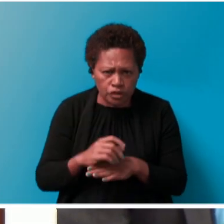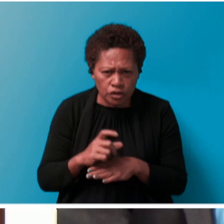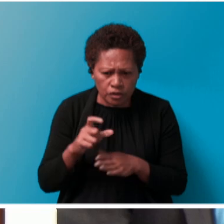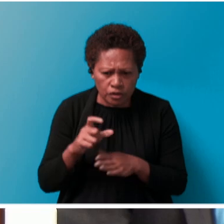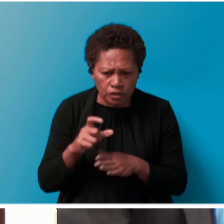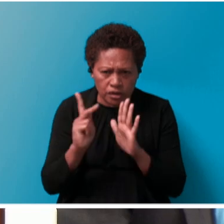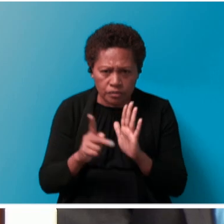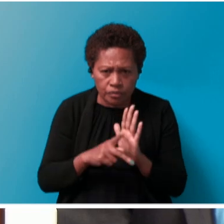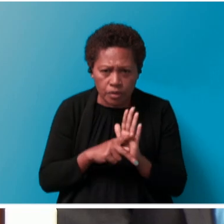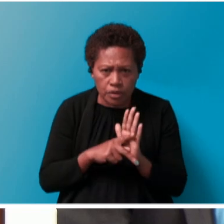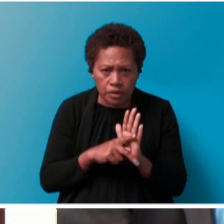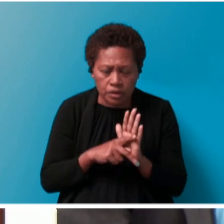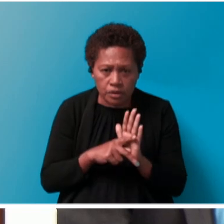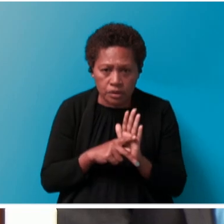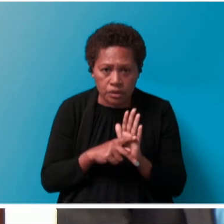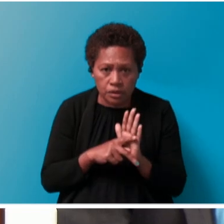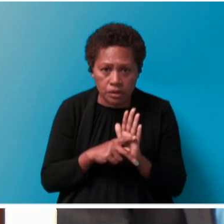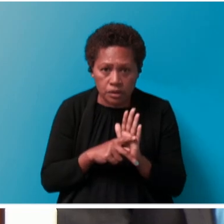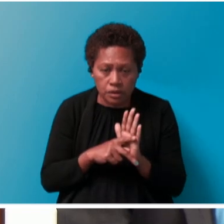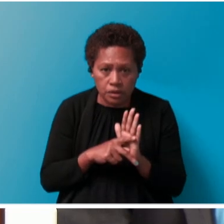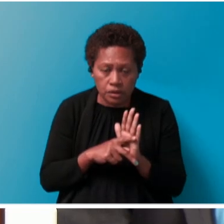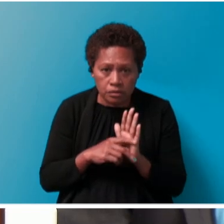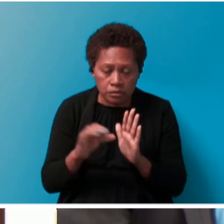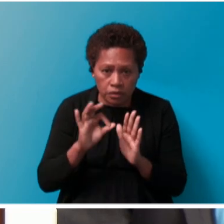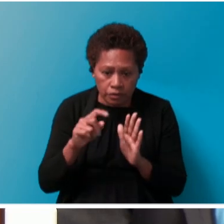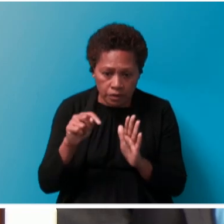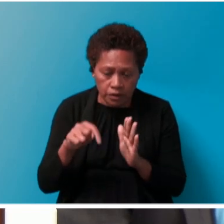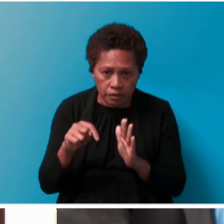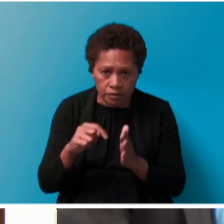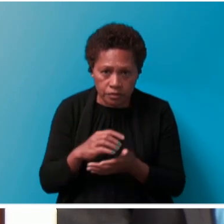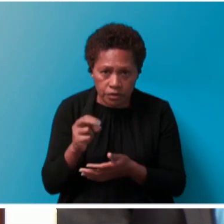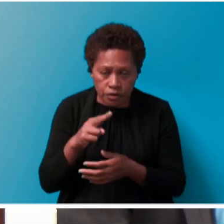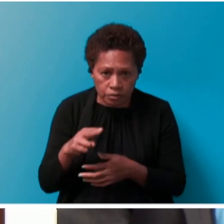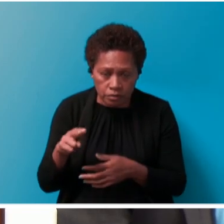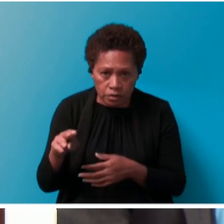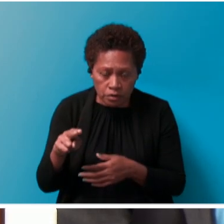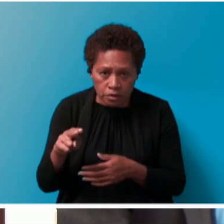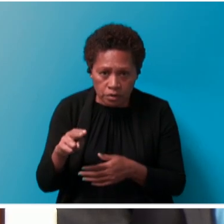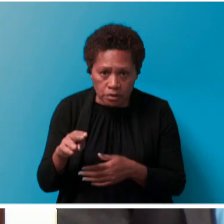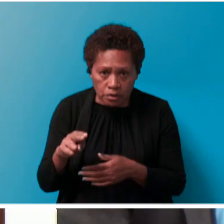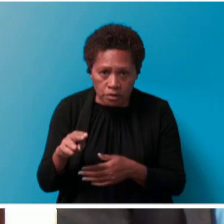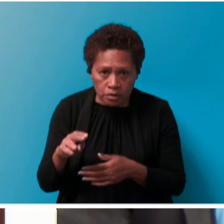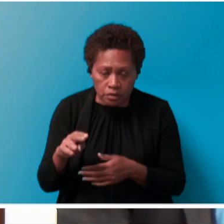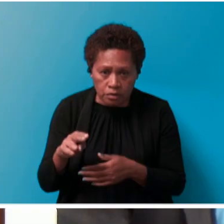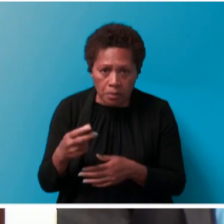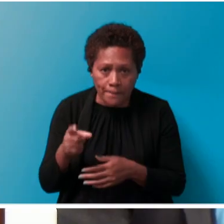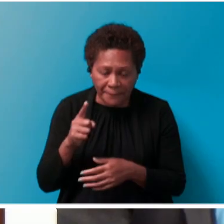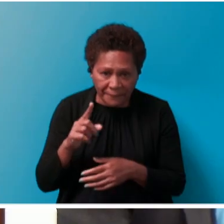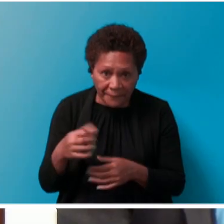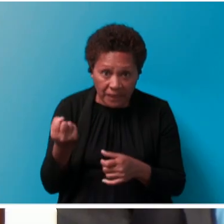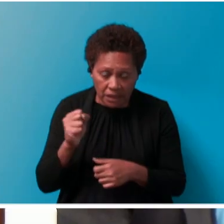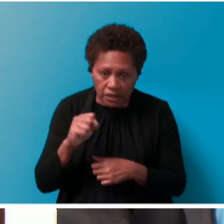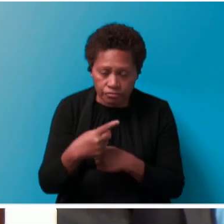settlements, sitting tenants vulnerable to eviction. But we remain steadfast in this commitment